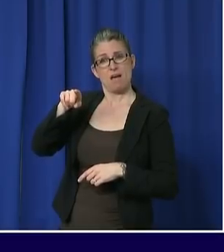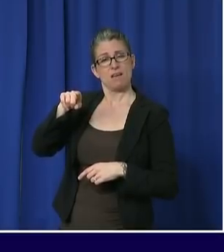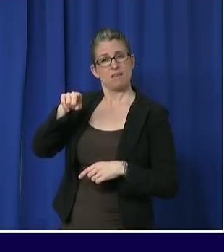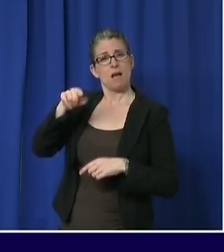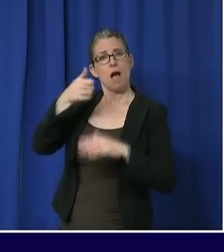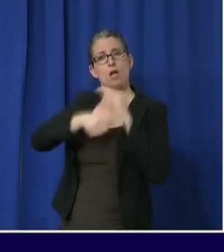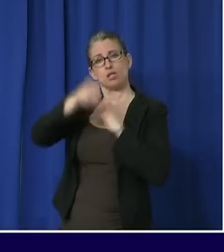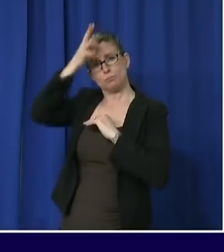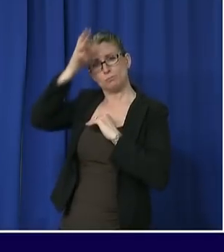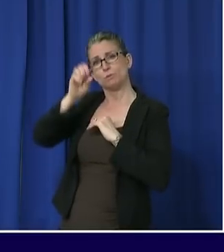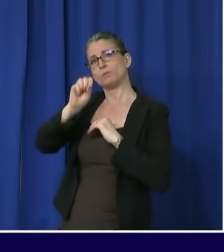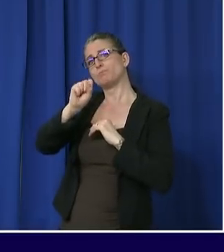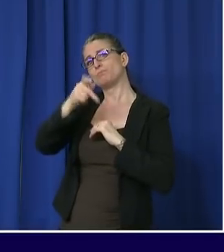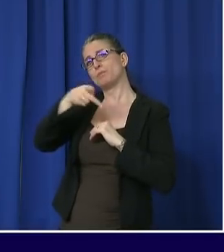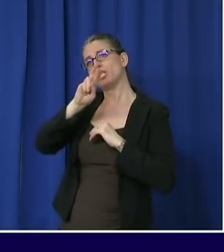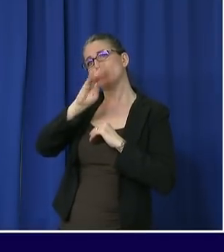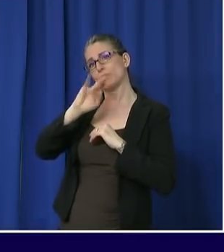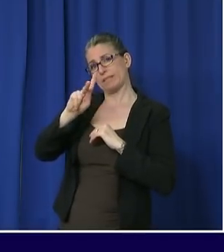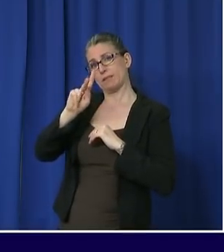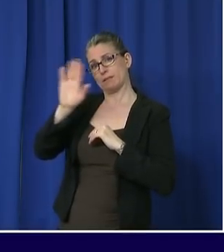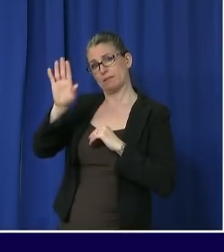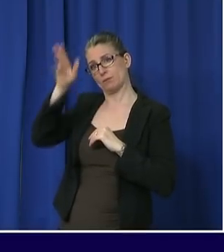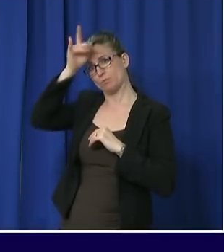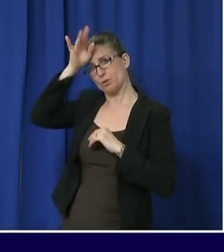this outbreak is actually at a children's home?